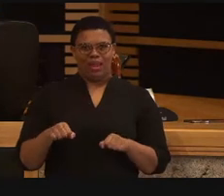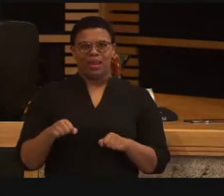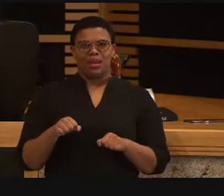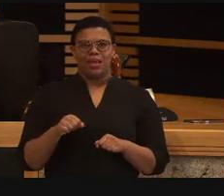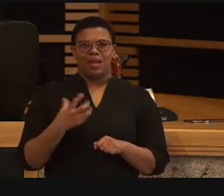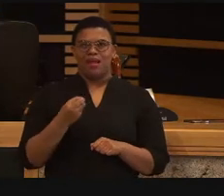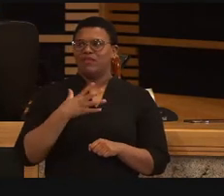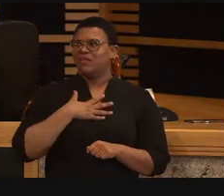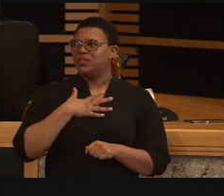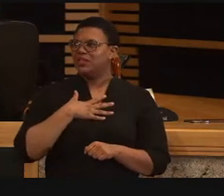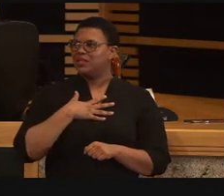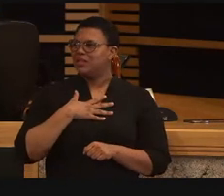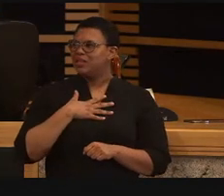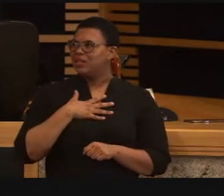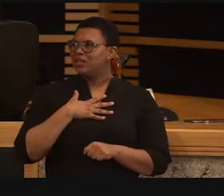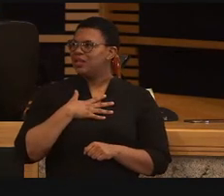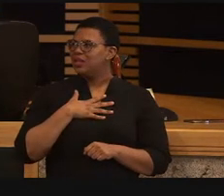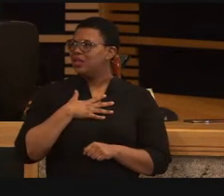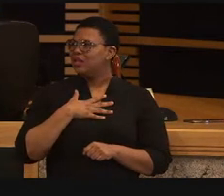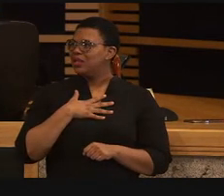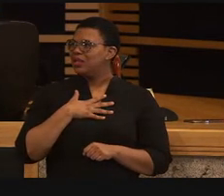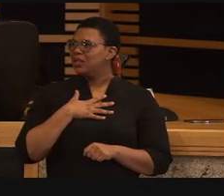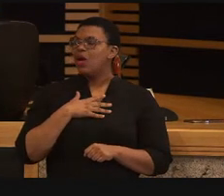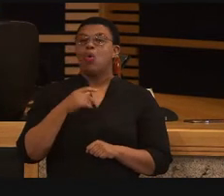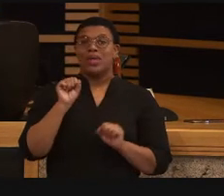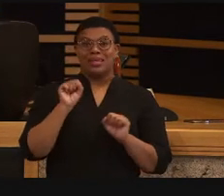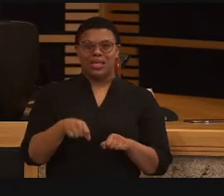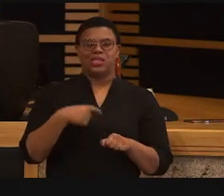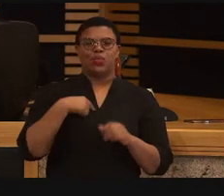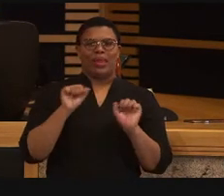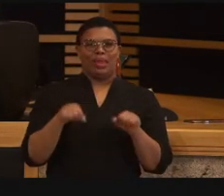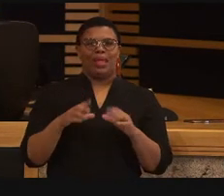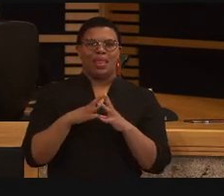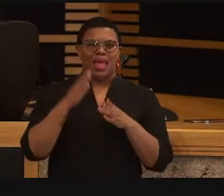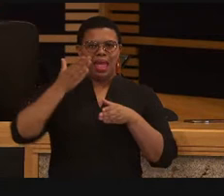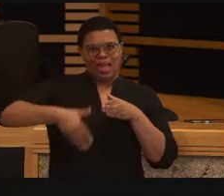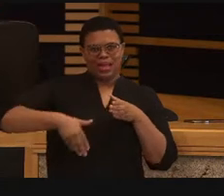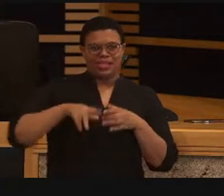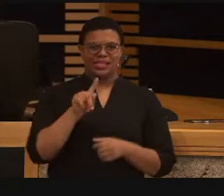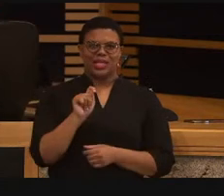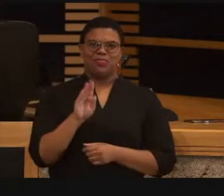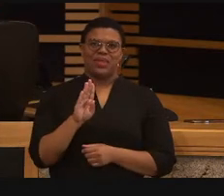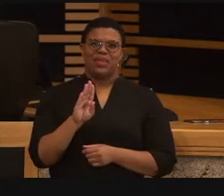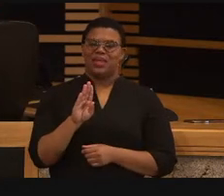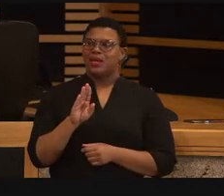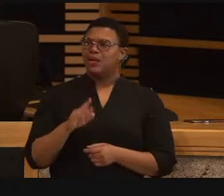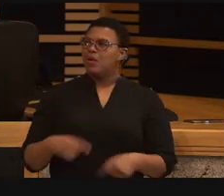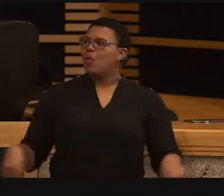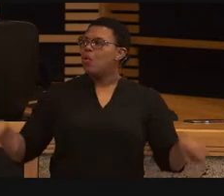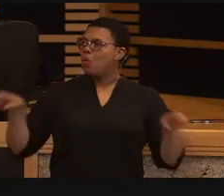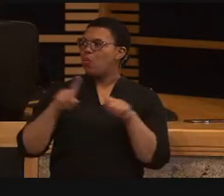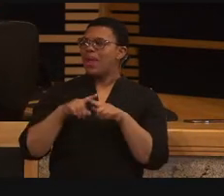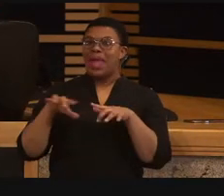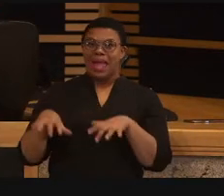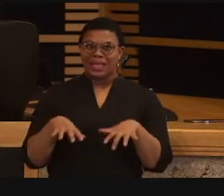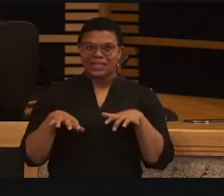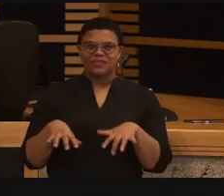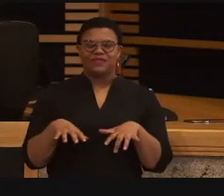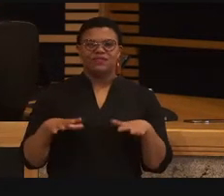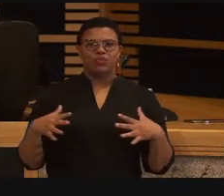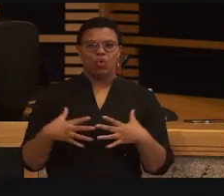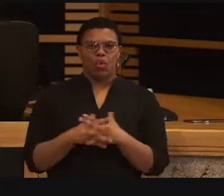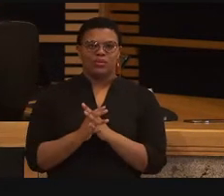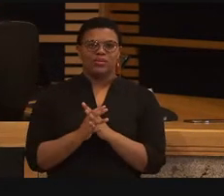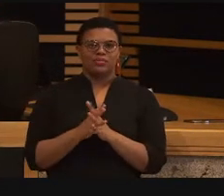I repeat, Yes, We Can End TB. A prompt call for collective action to end TB